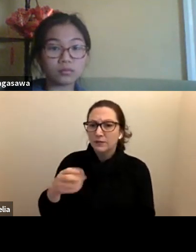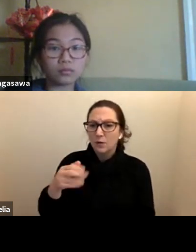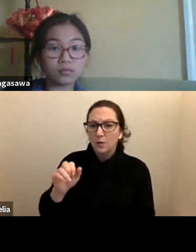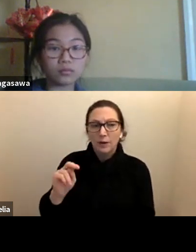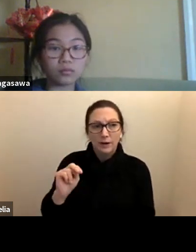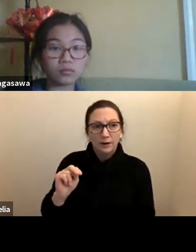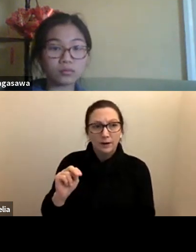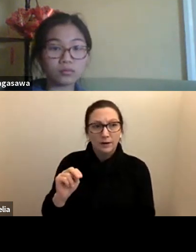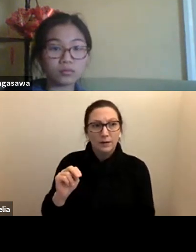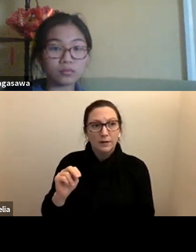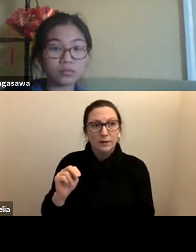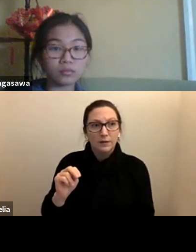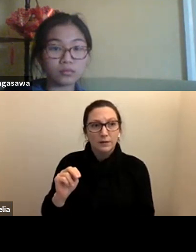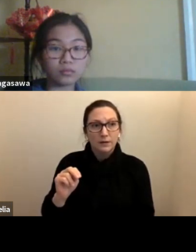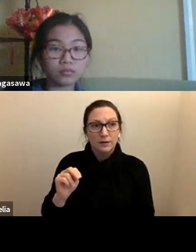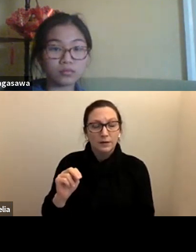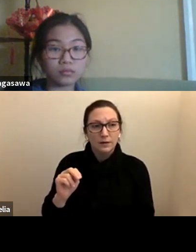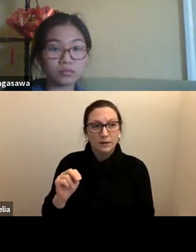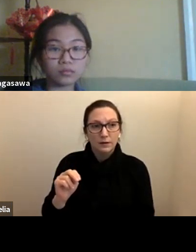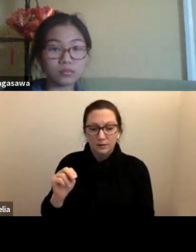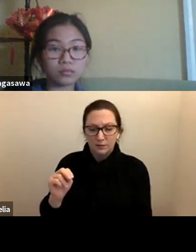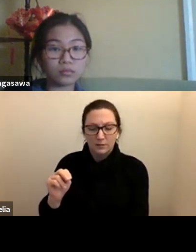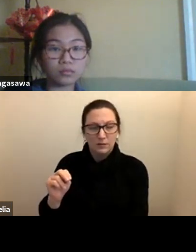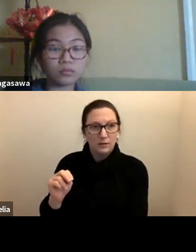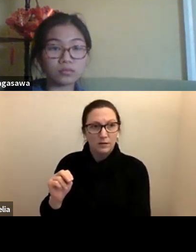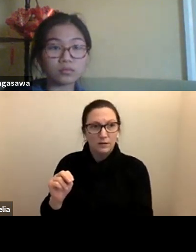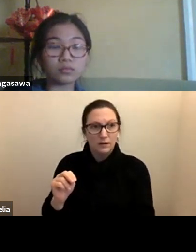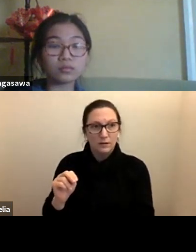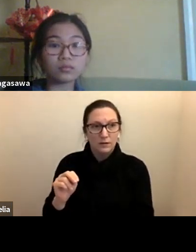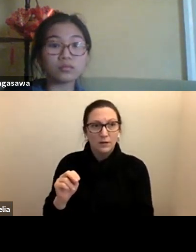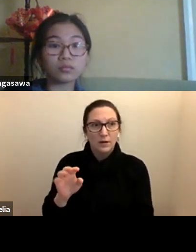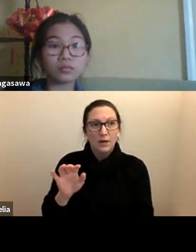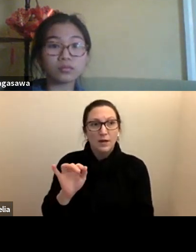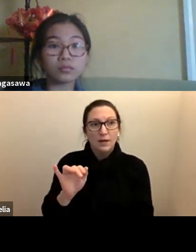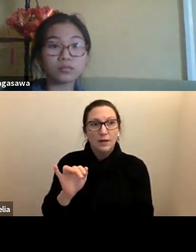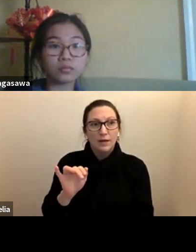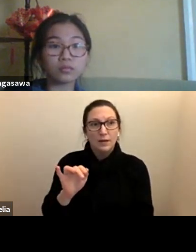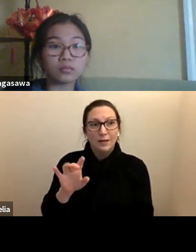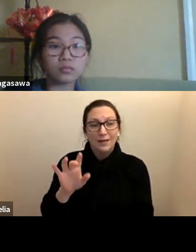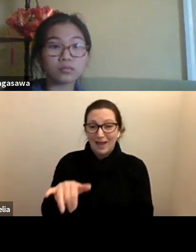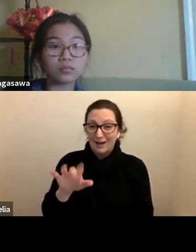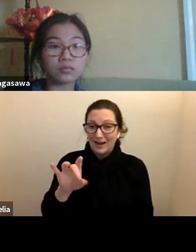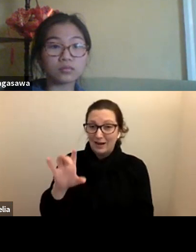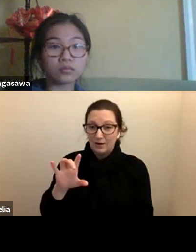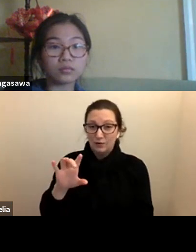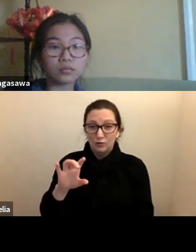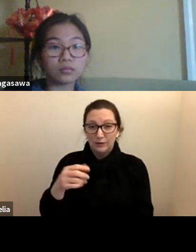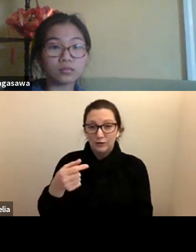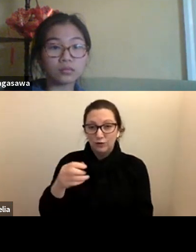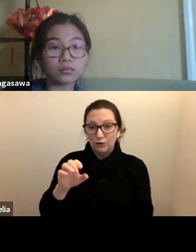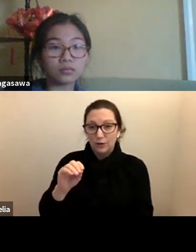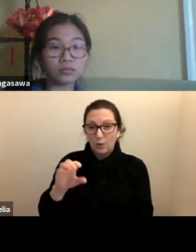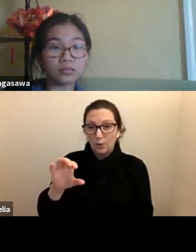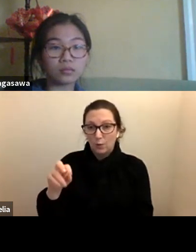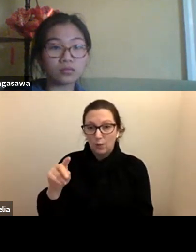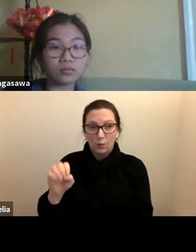30 zip codes is a number that is manageable. The 800 Geo Codes obviously